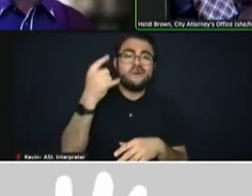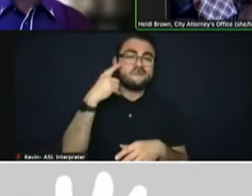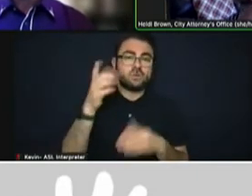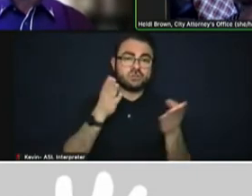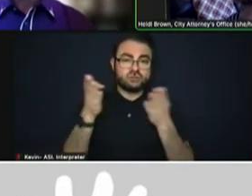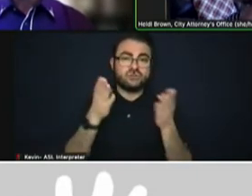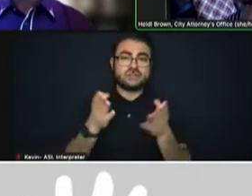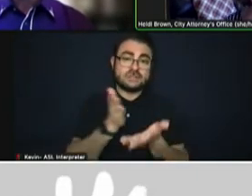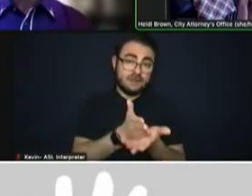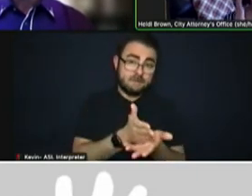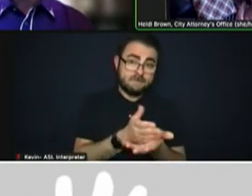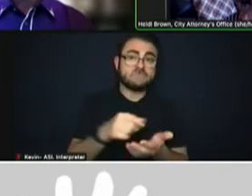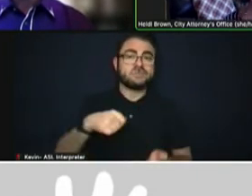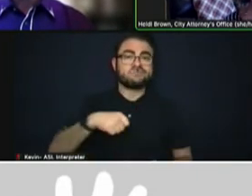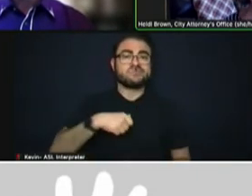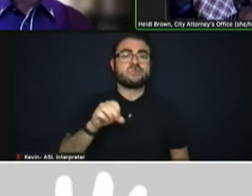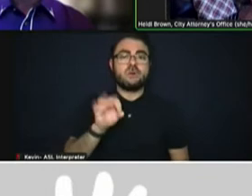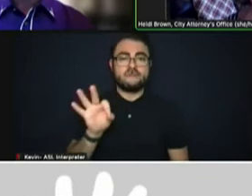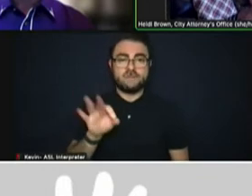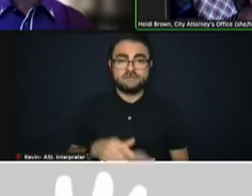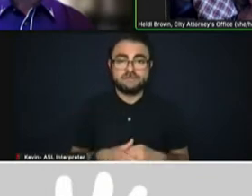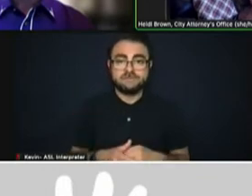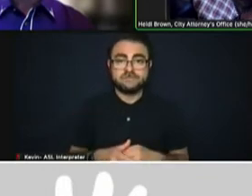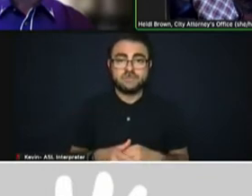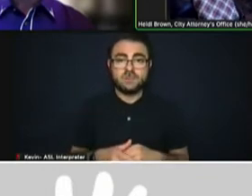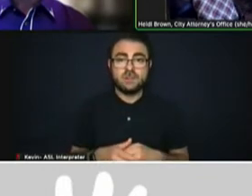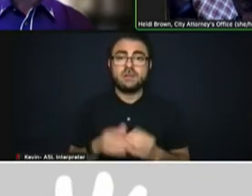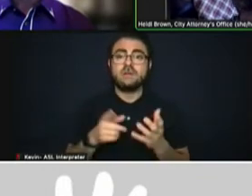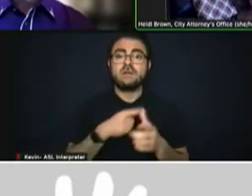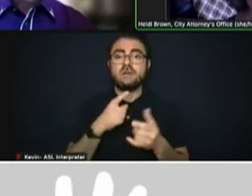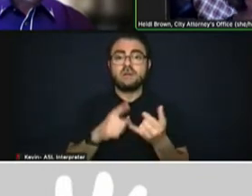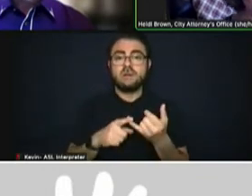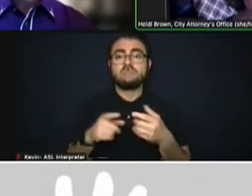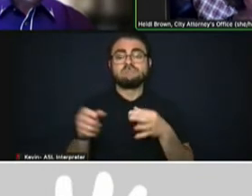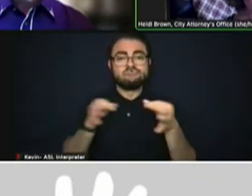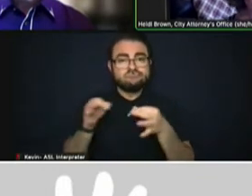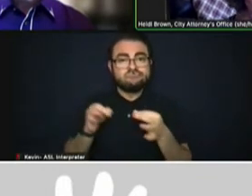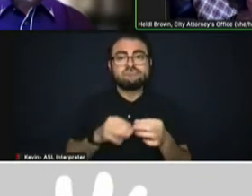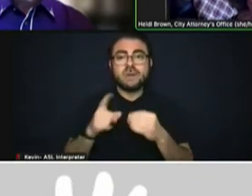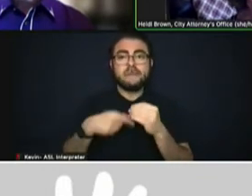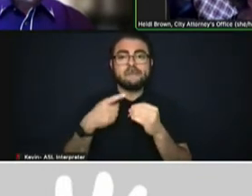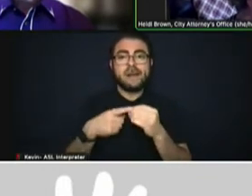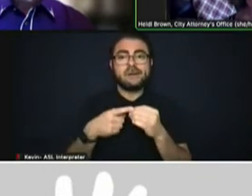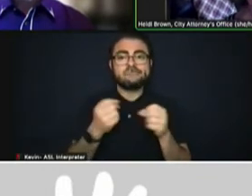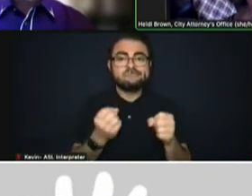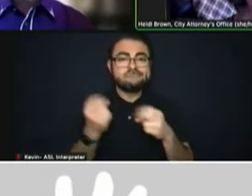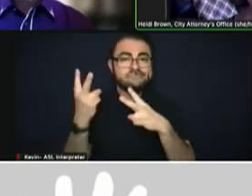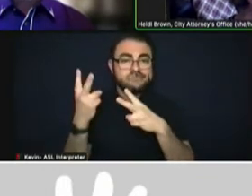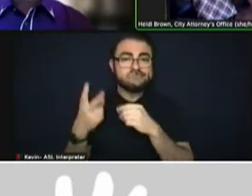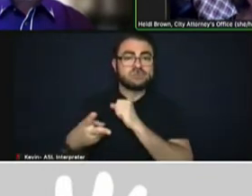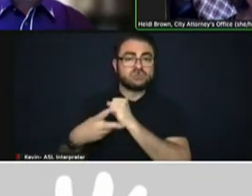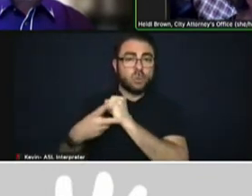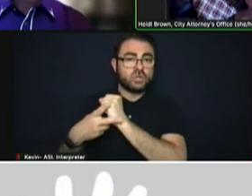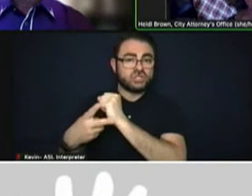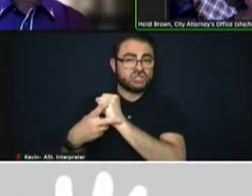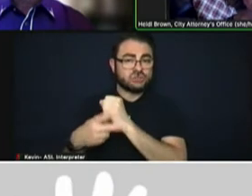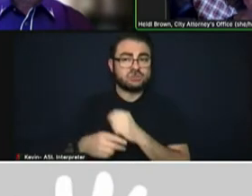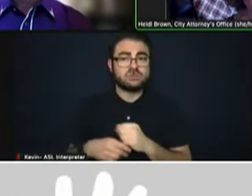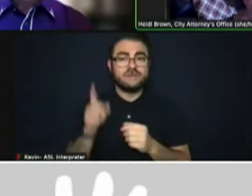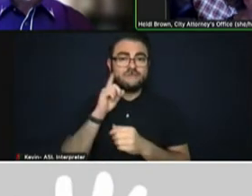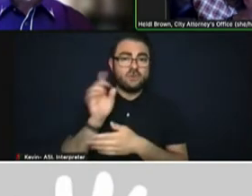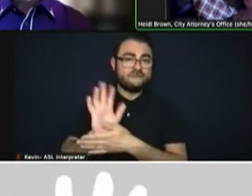We then went through the upload and storage of the footage. So on the upload, that occurs at the end of